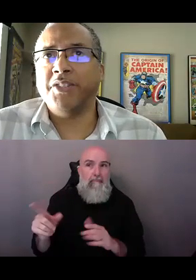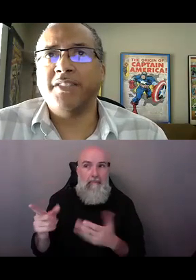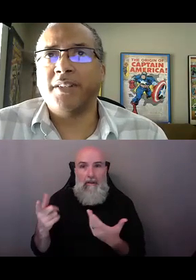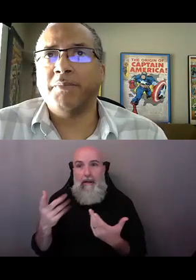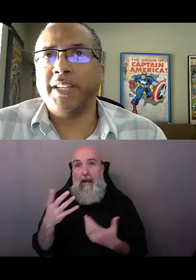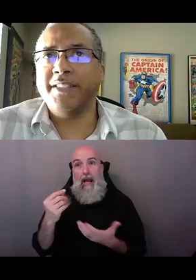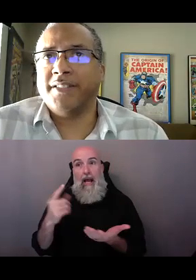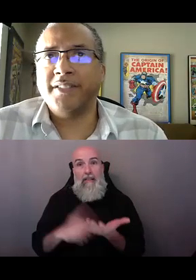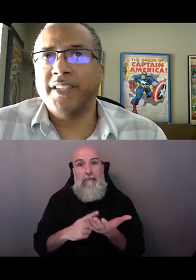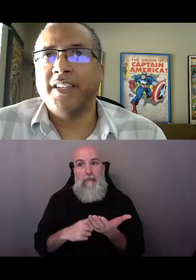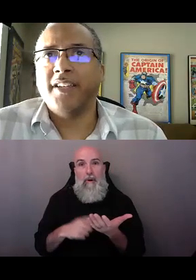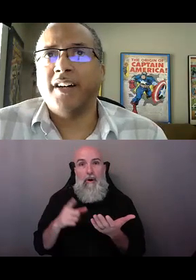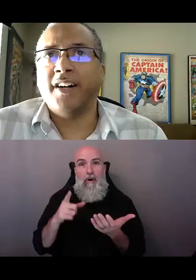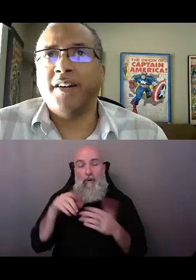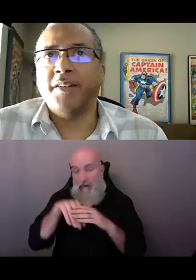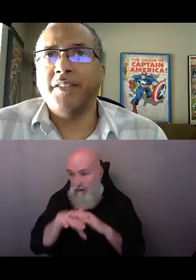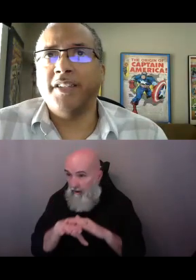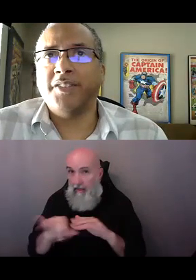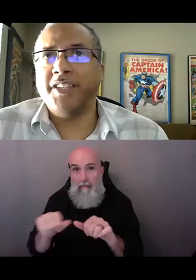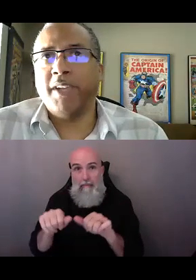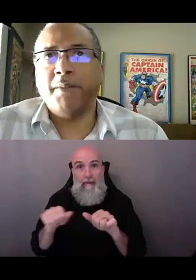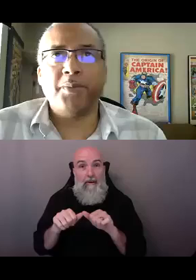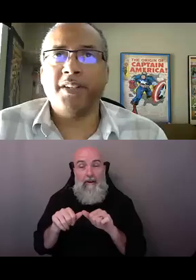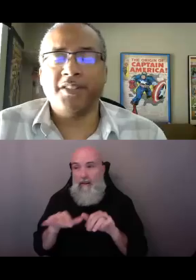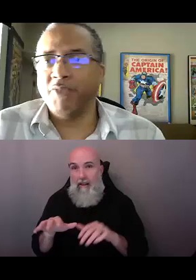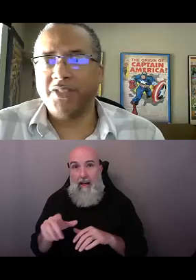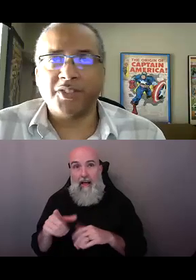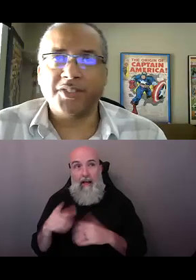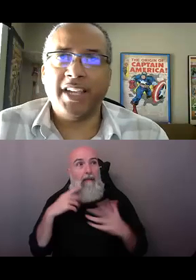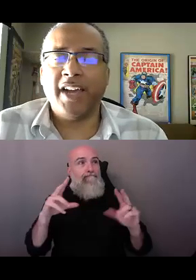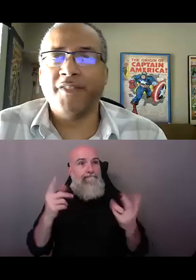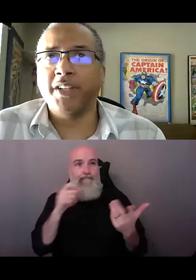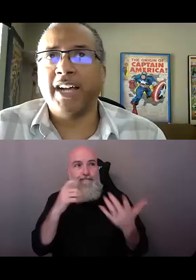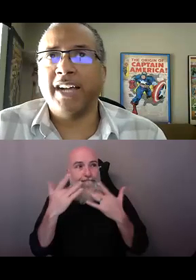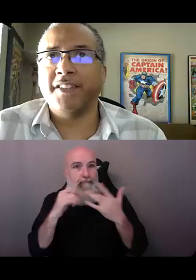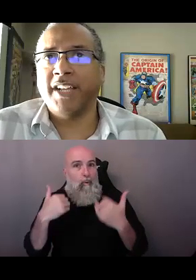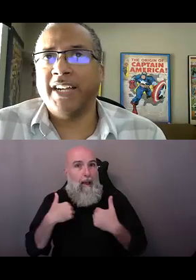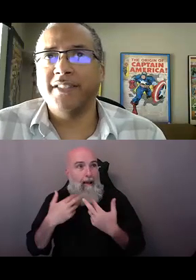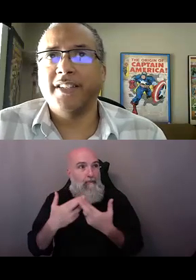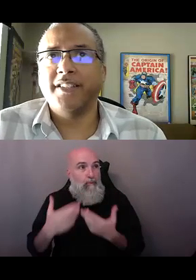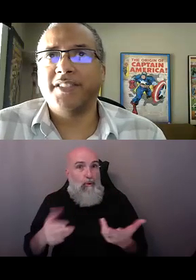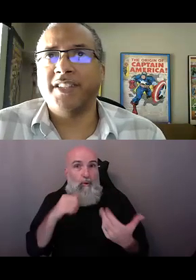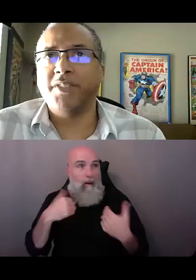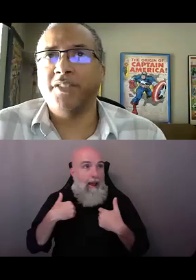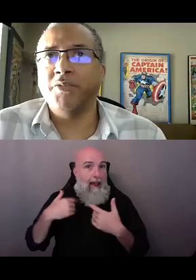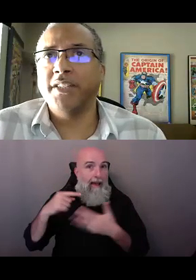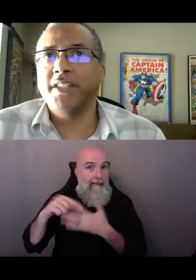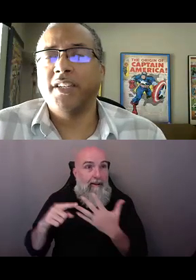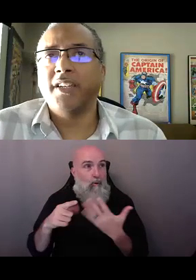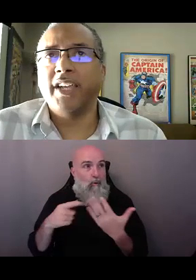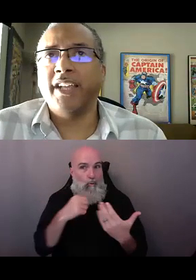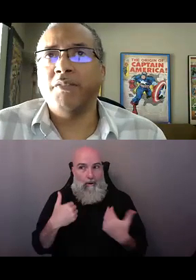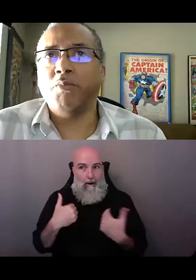sometimes you get some places, they'll tell you maybe it's because of the resources they have or whatnot, they're not set up to do